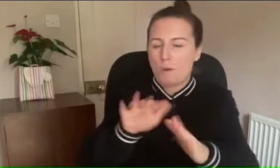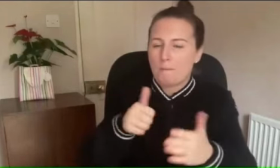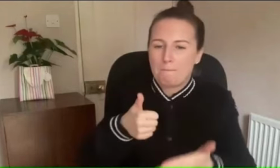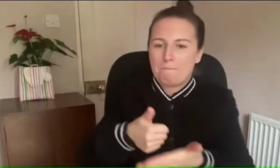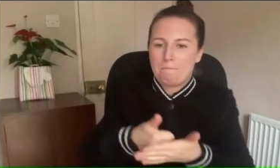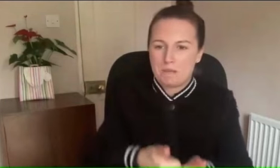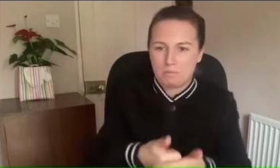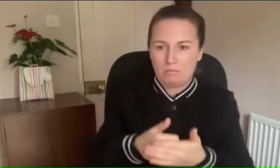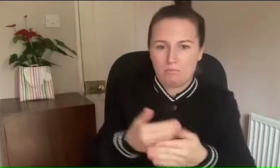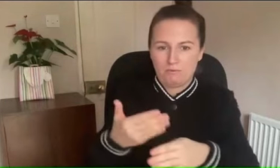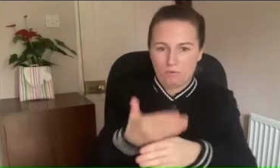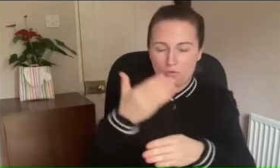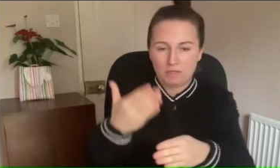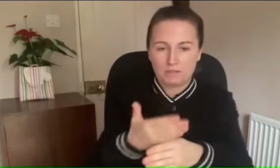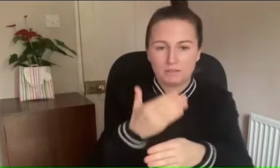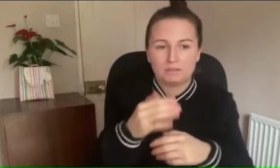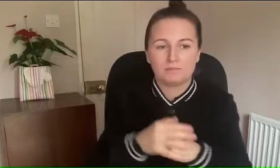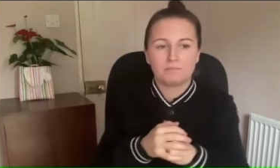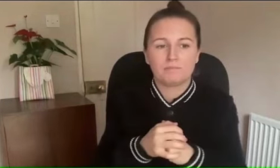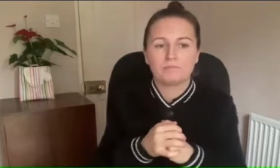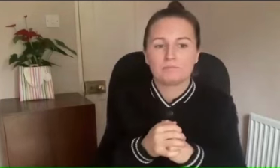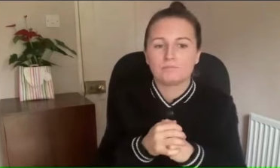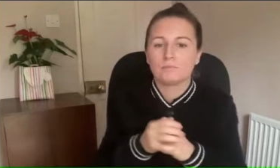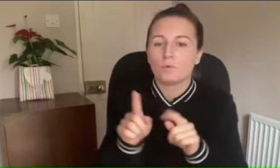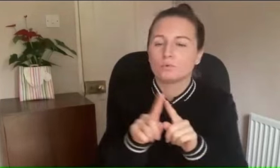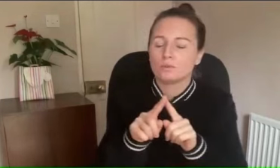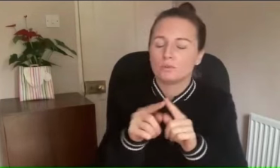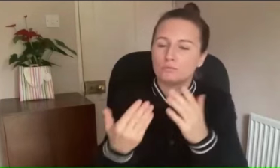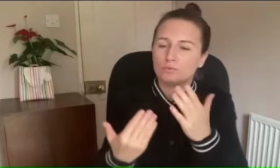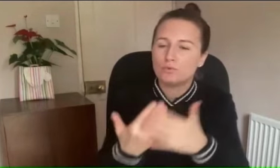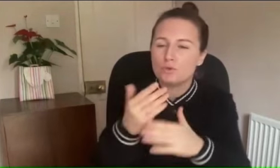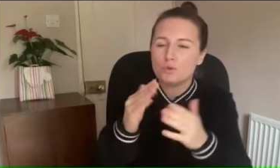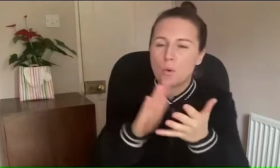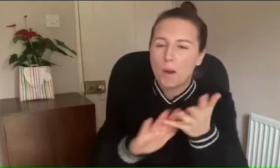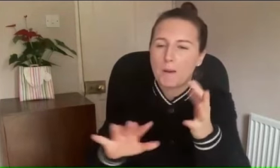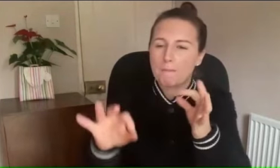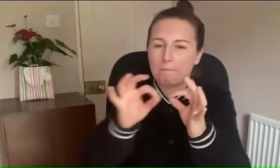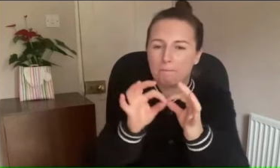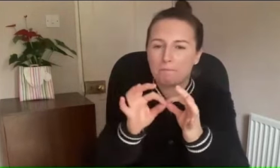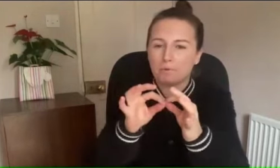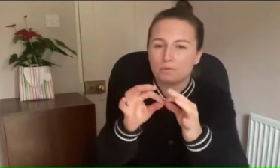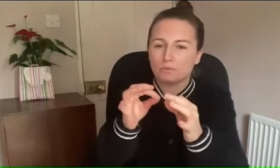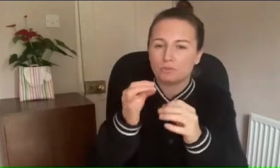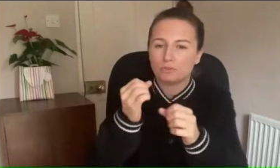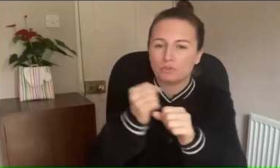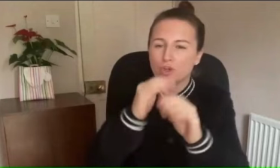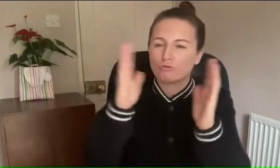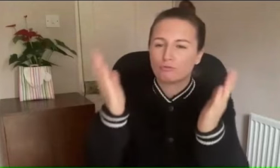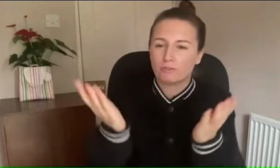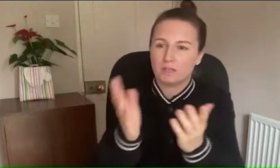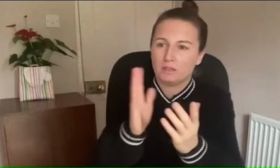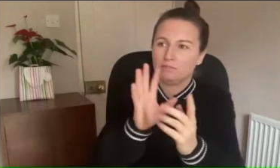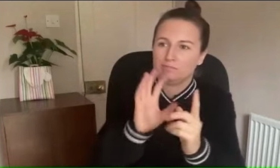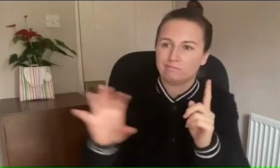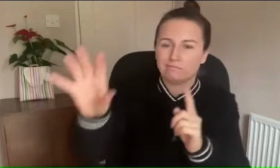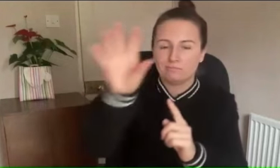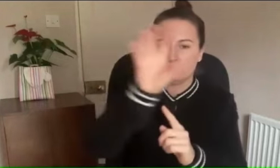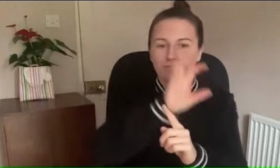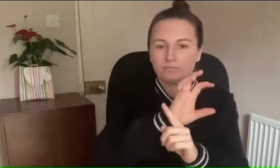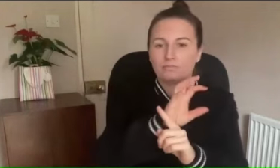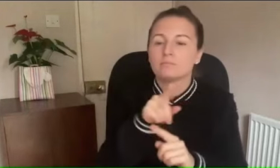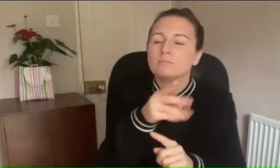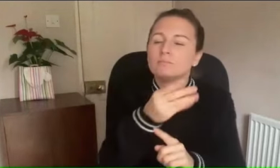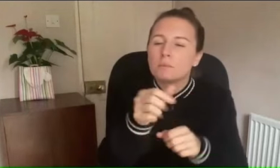expectations. The working group also discussed considerations around the new hub geographies.